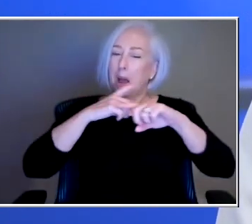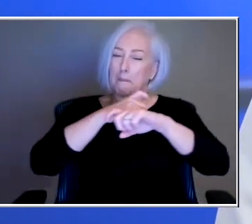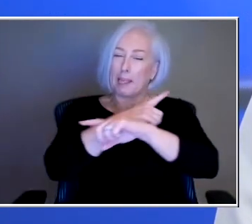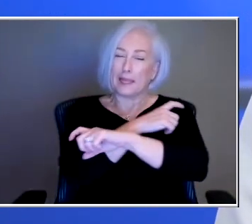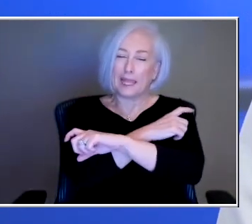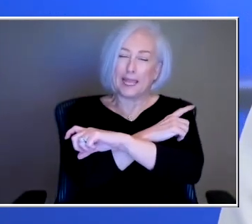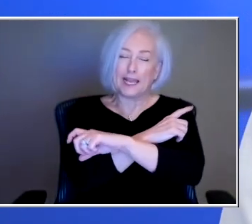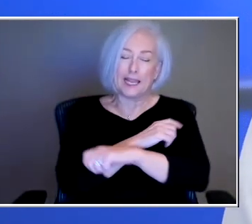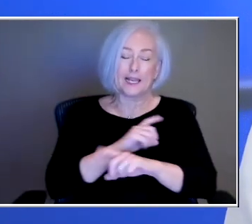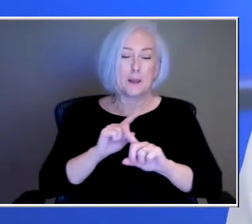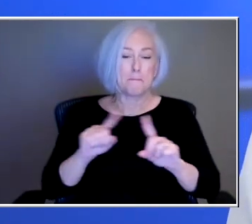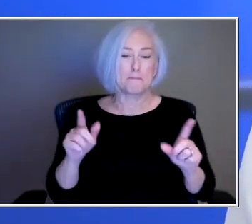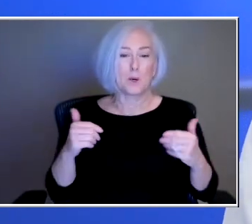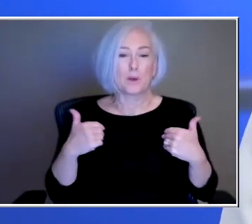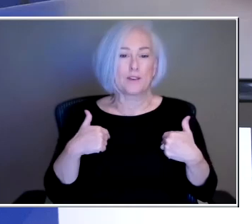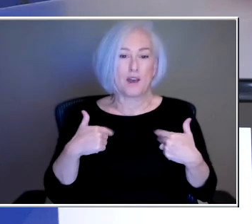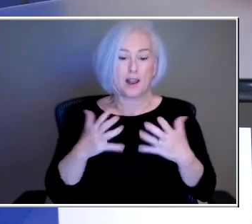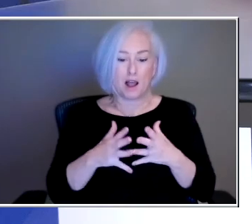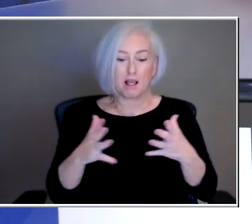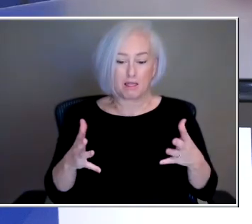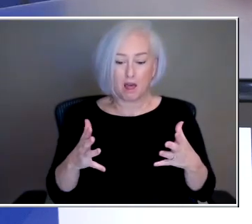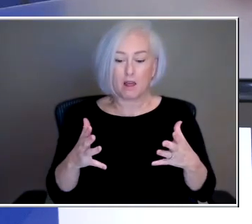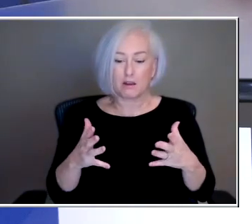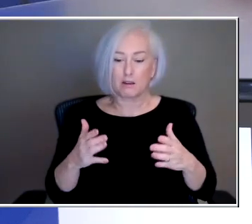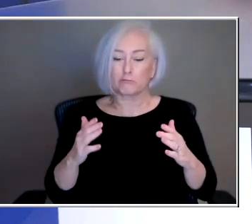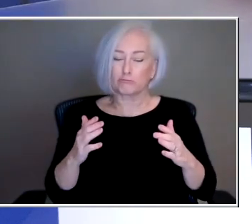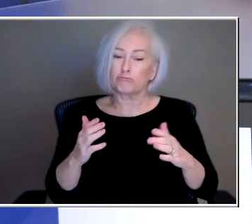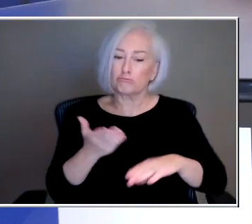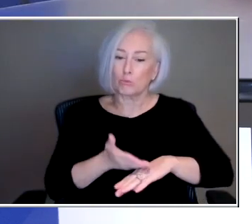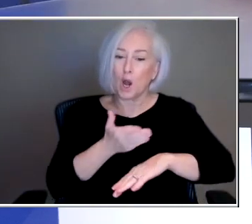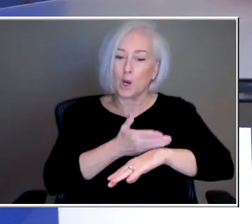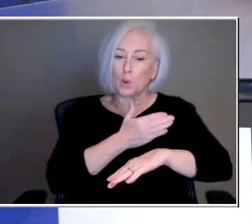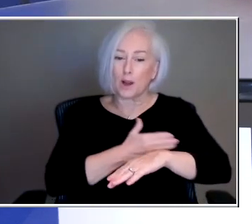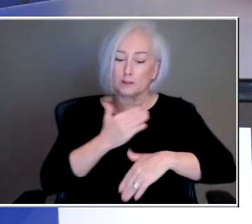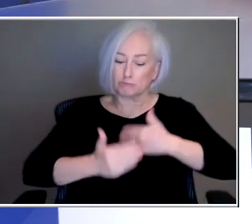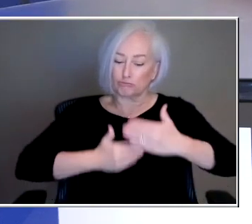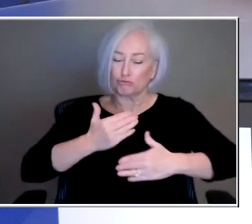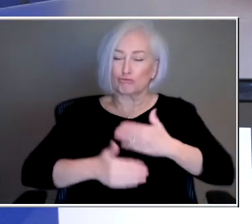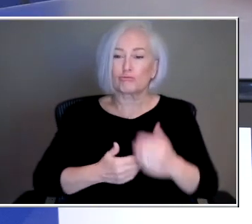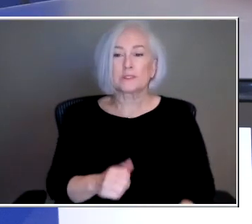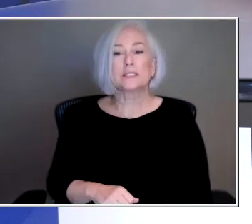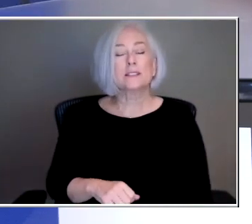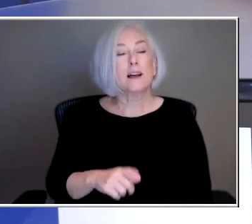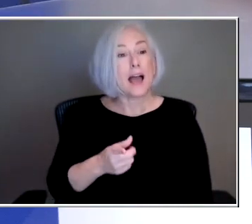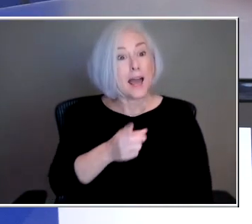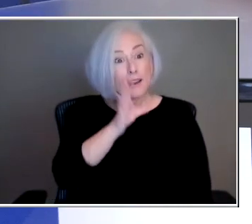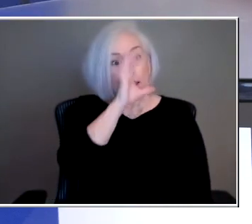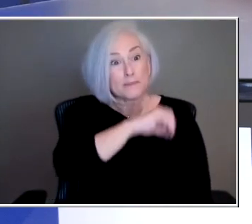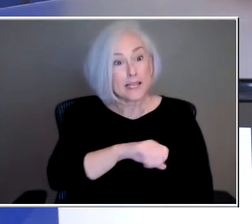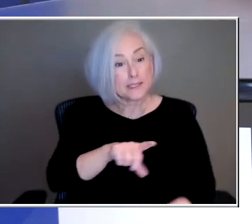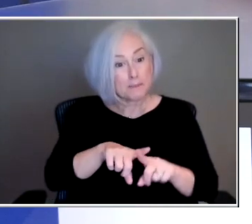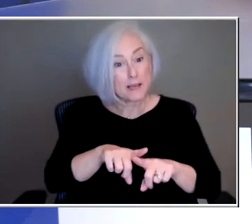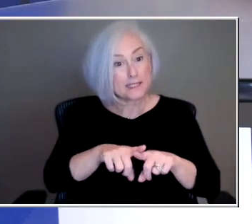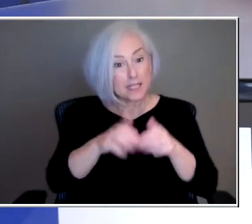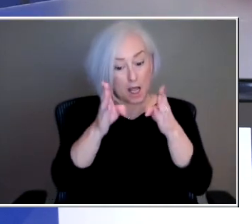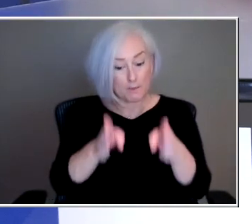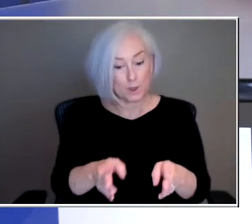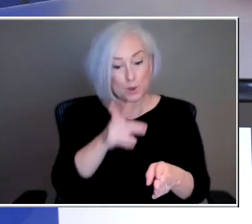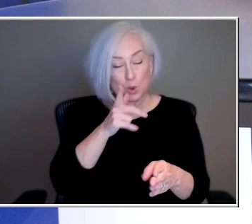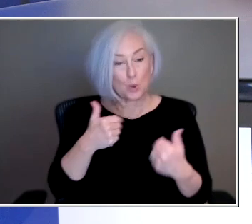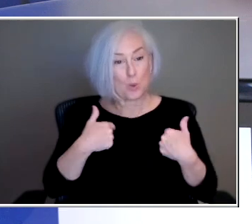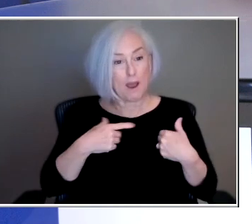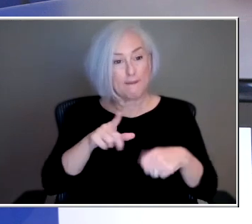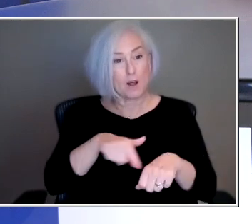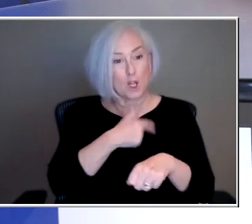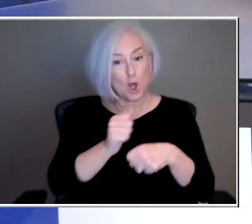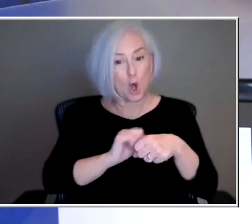there certainly has been a lot of progress being made. And such different symptoms based on the person For sure, who is 100%. suffering with long COVID. We know you